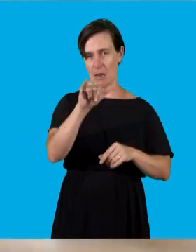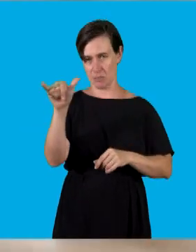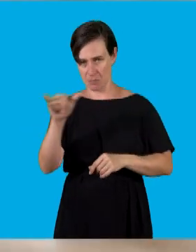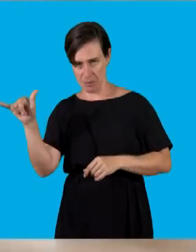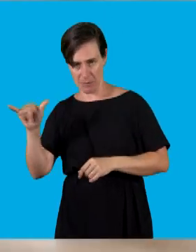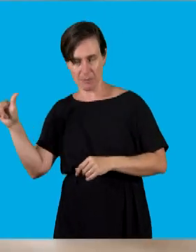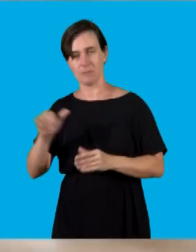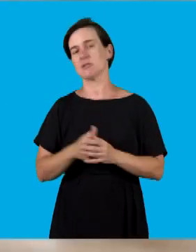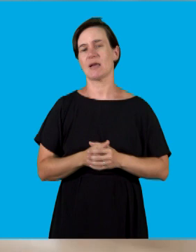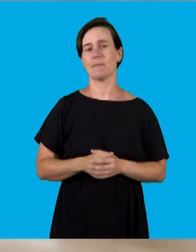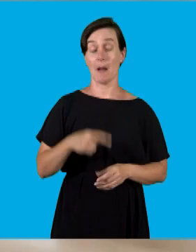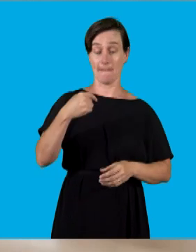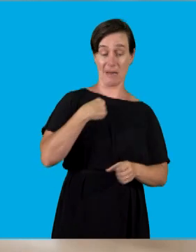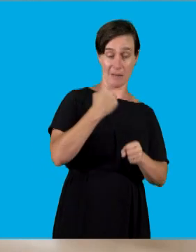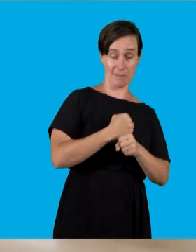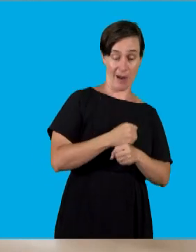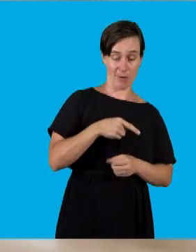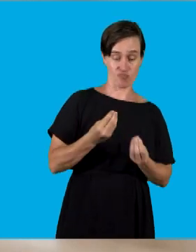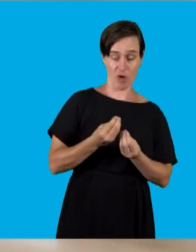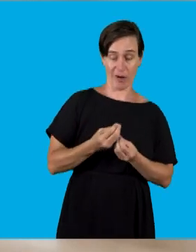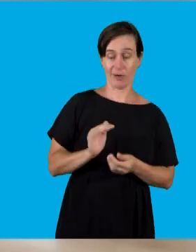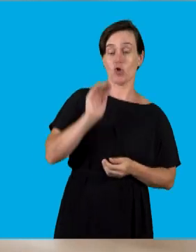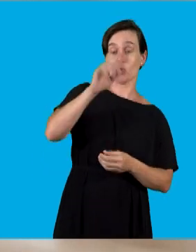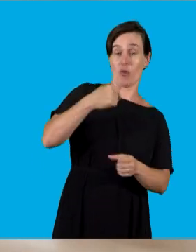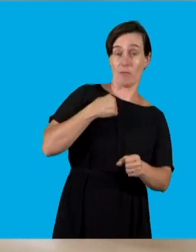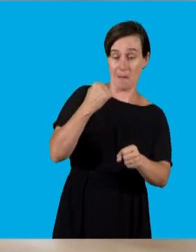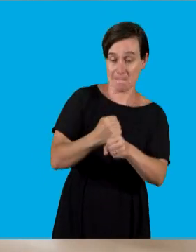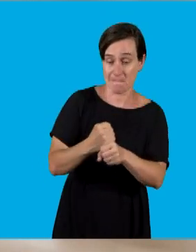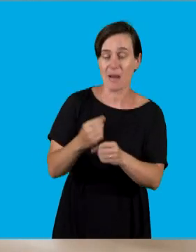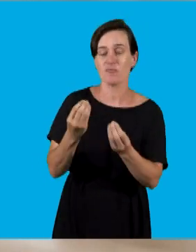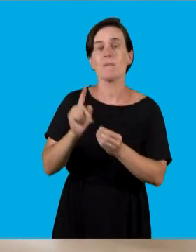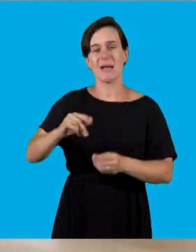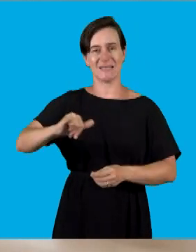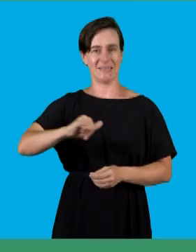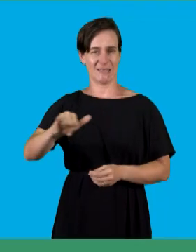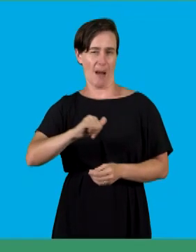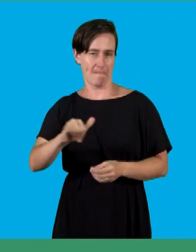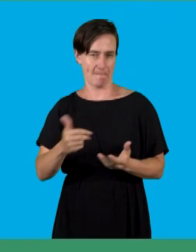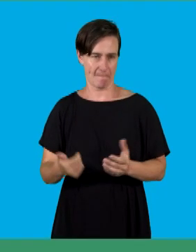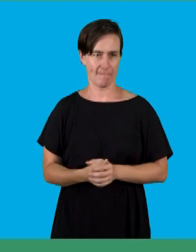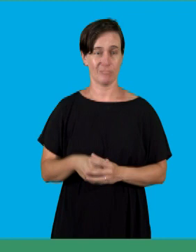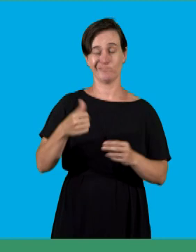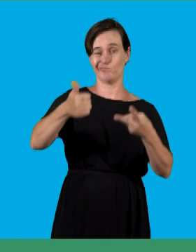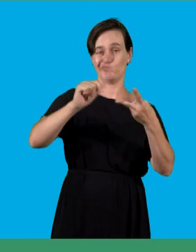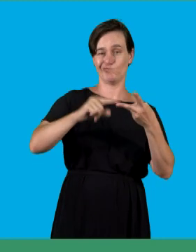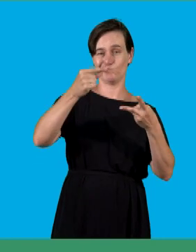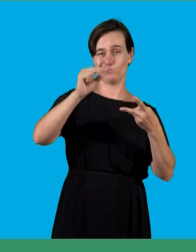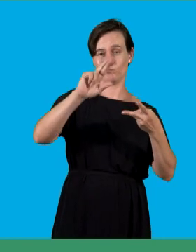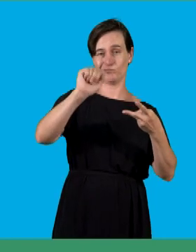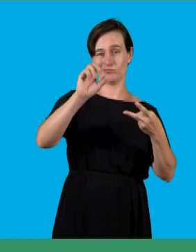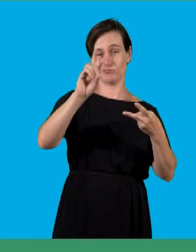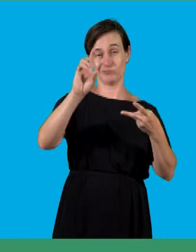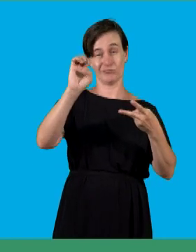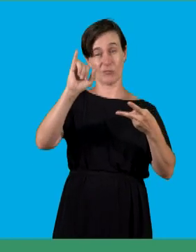the products to be the same from the first that we manufacture to the last one. We also have